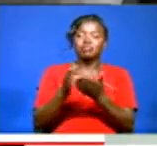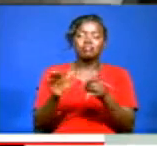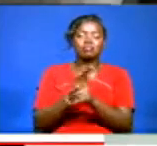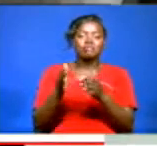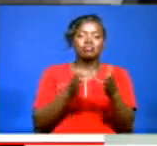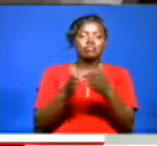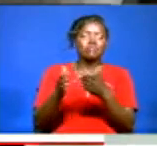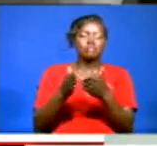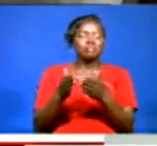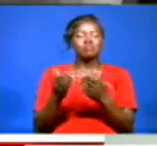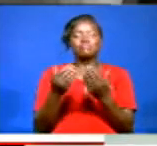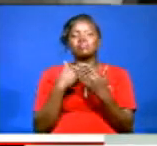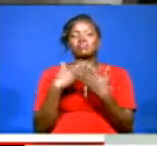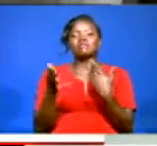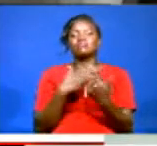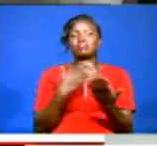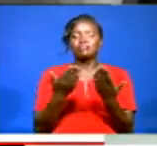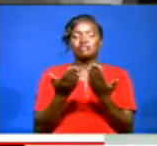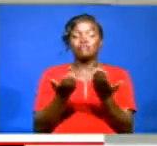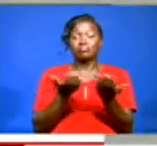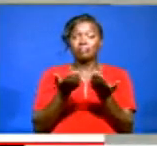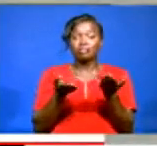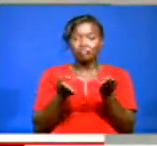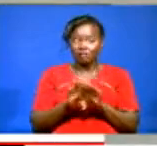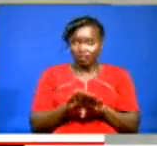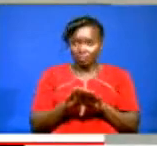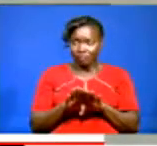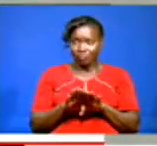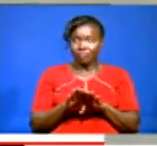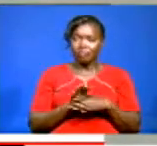deserted and businesses closed. Let's look at that report.